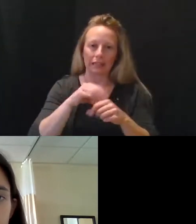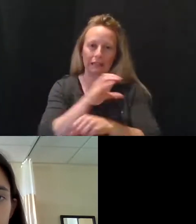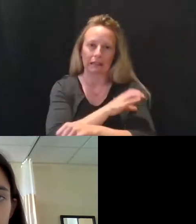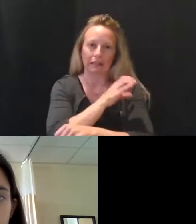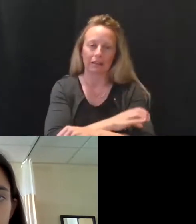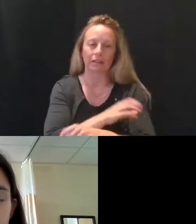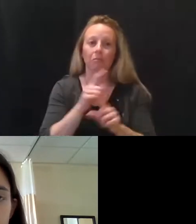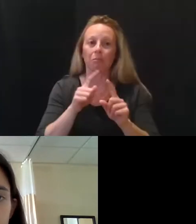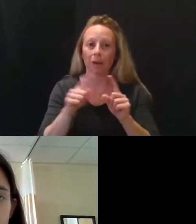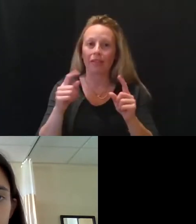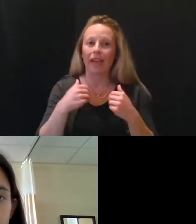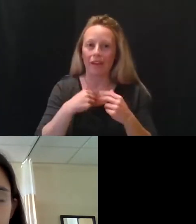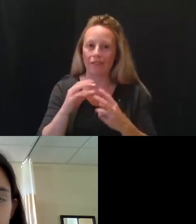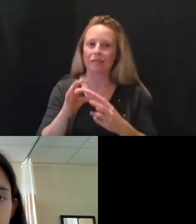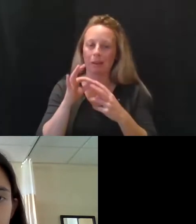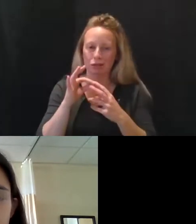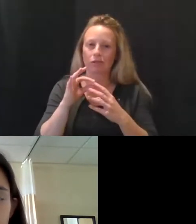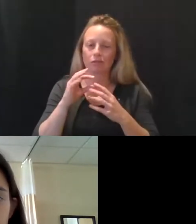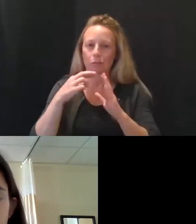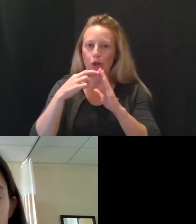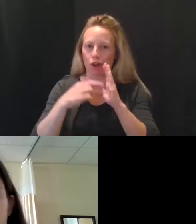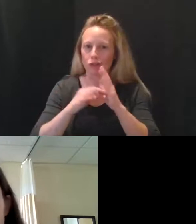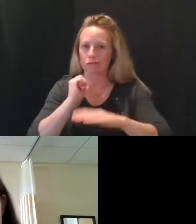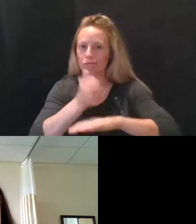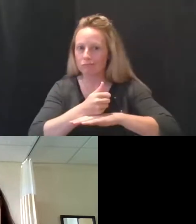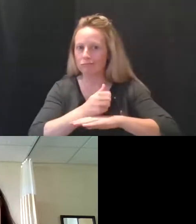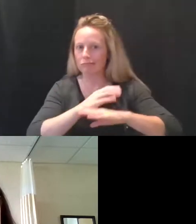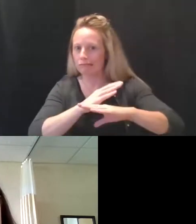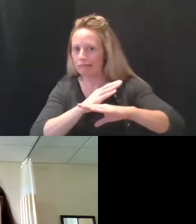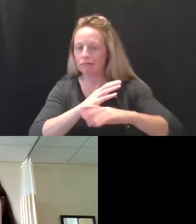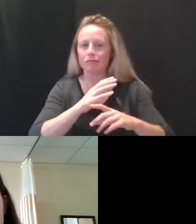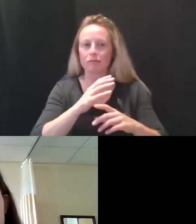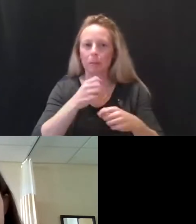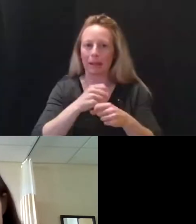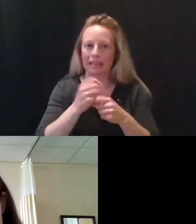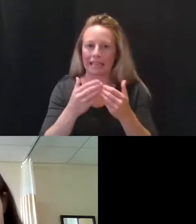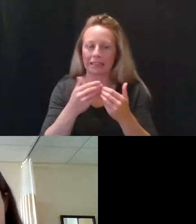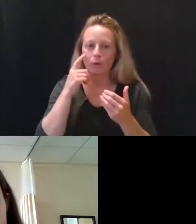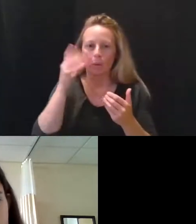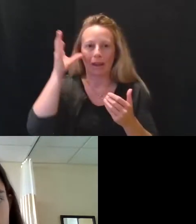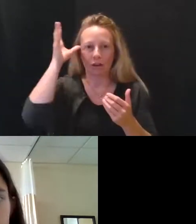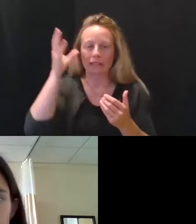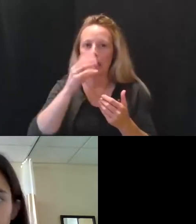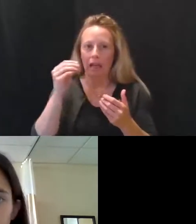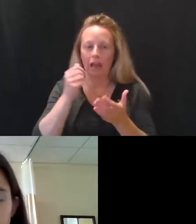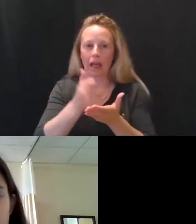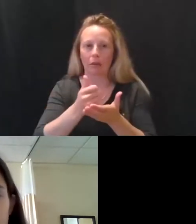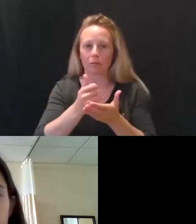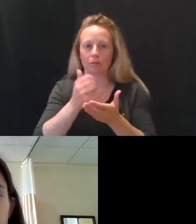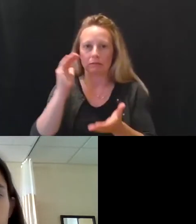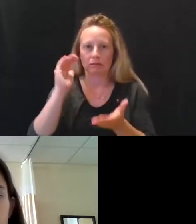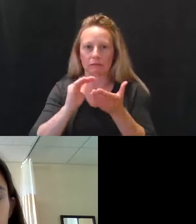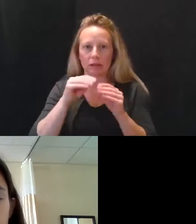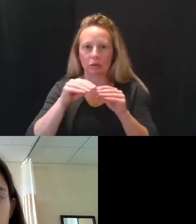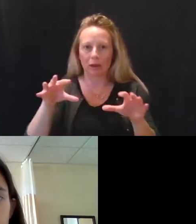have special precautions in place to make it easier for the parent as well as to prevent the spread inside the office. So